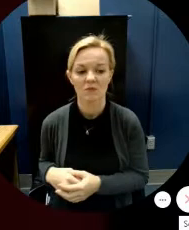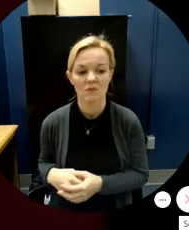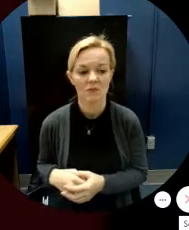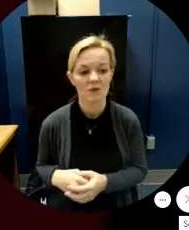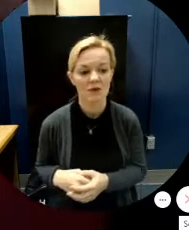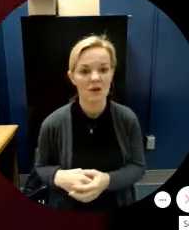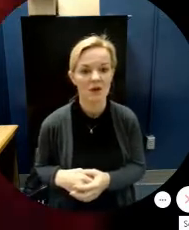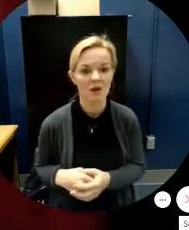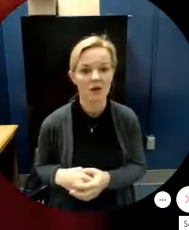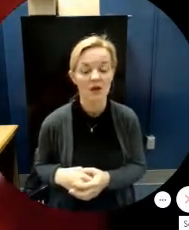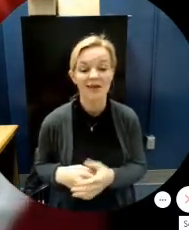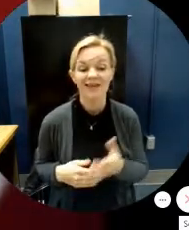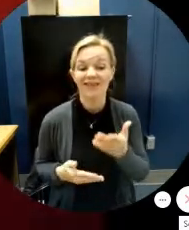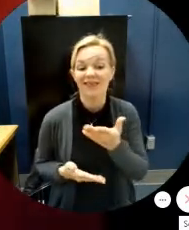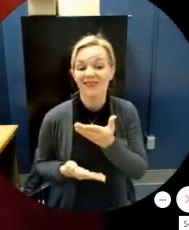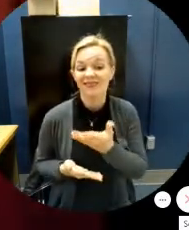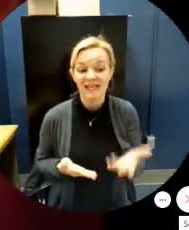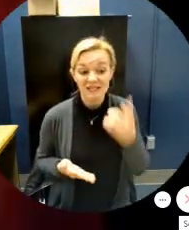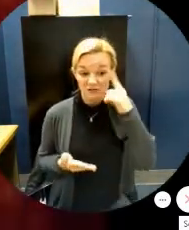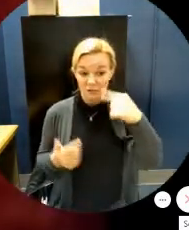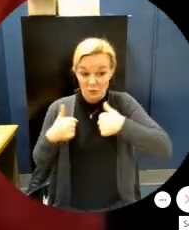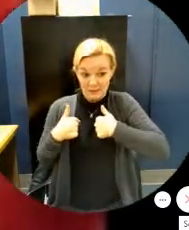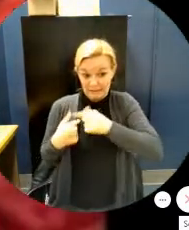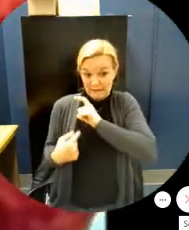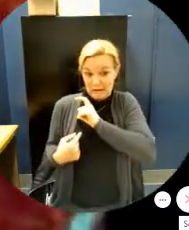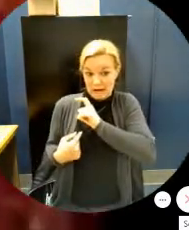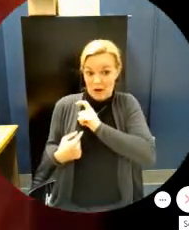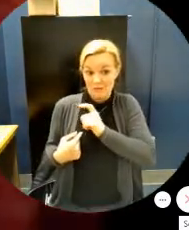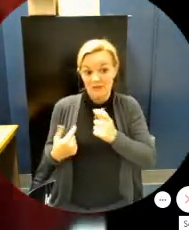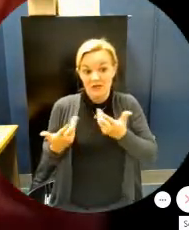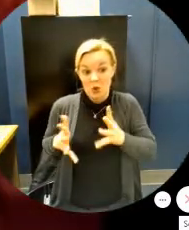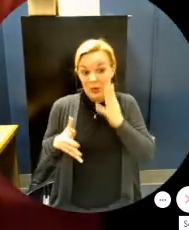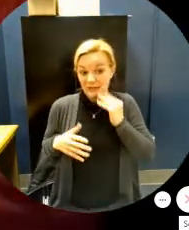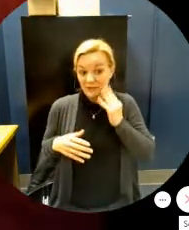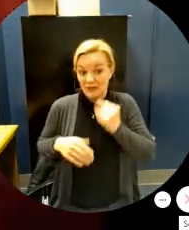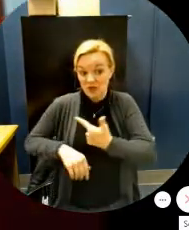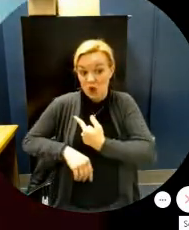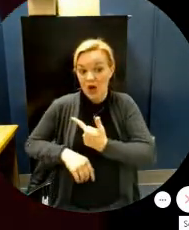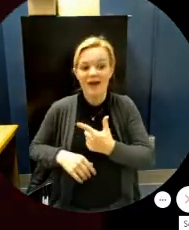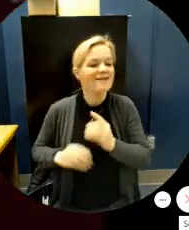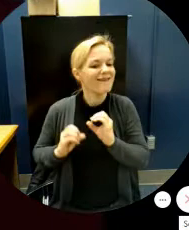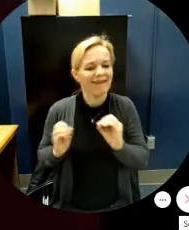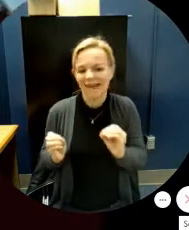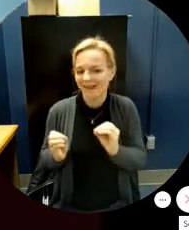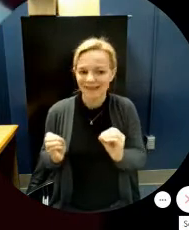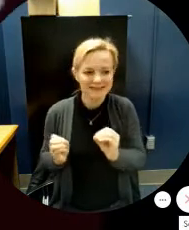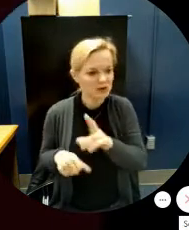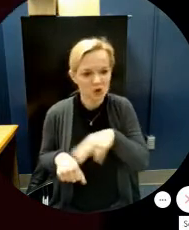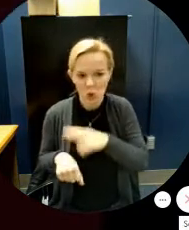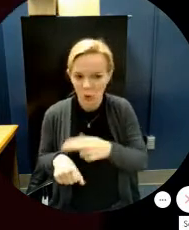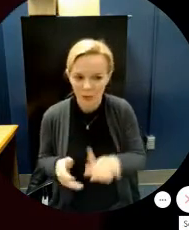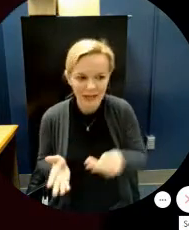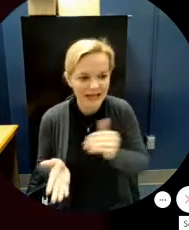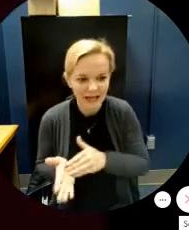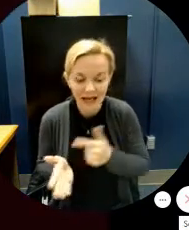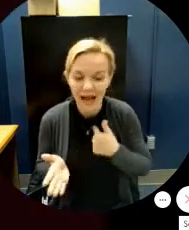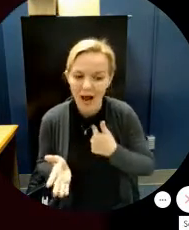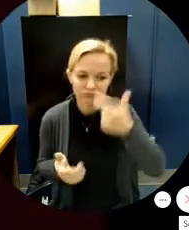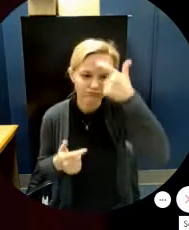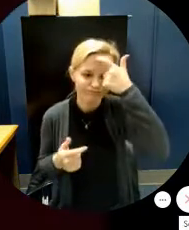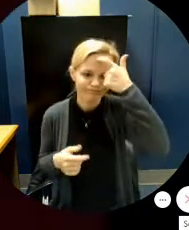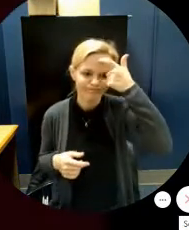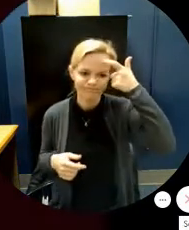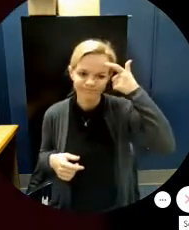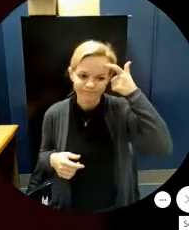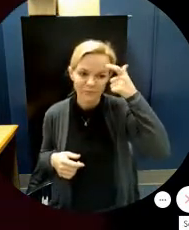Things are not back to normal in any sense. They'll never be back to normal. I think about it constantly. I